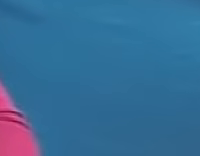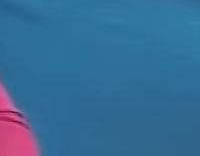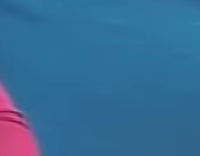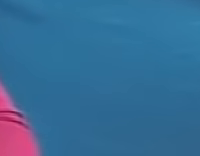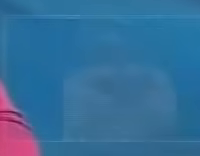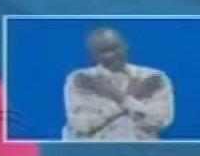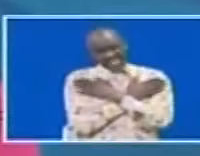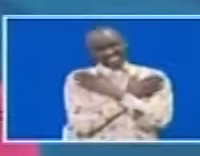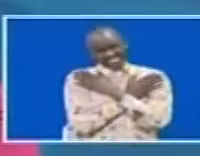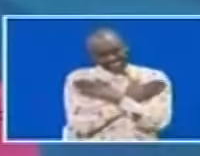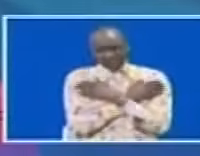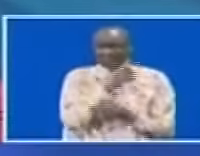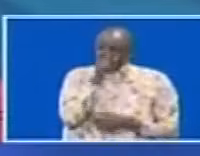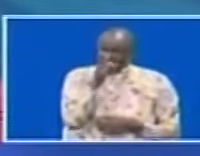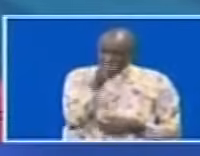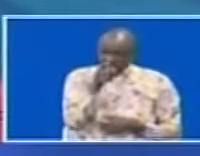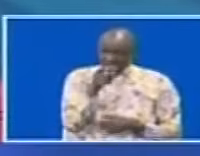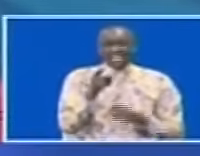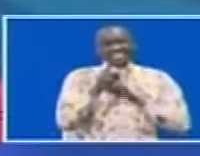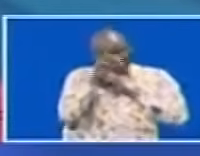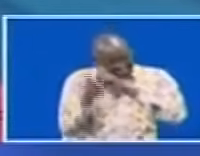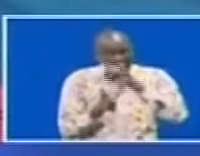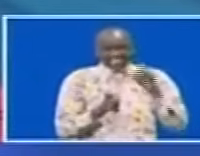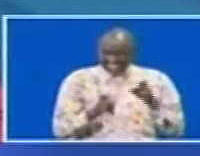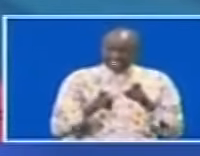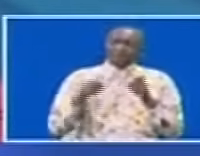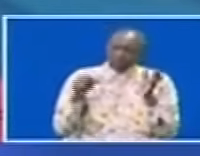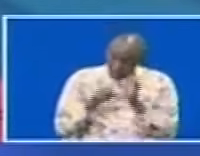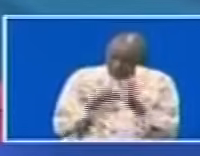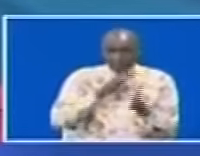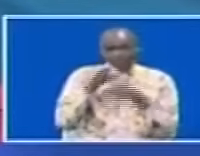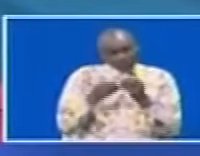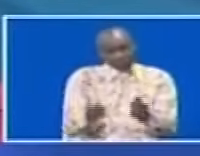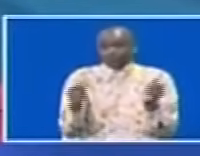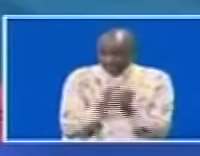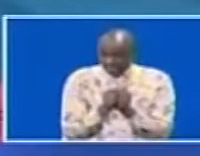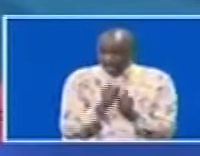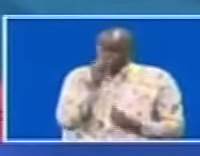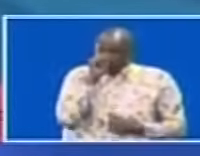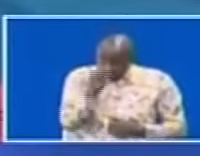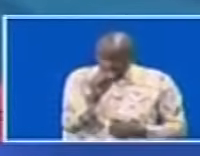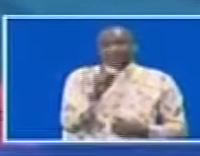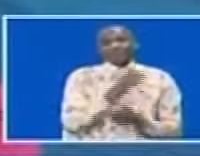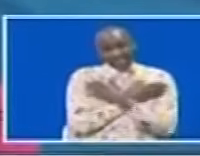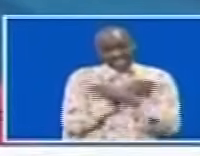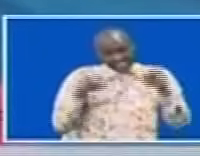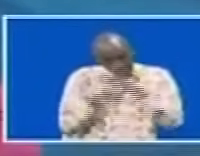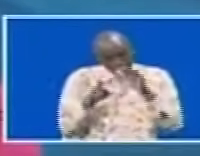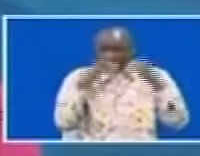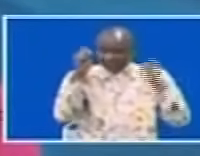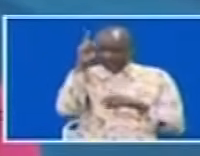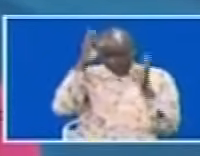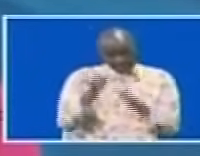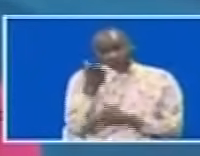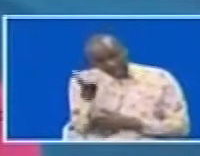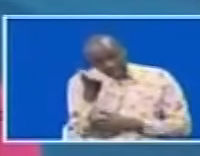ship that has been tested and survived over decades. With one friend rising to become Kenya's deputy president,